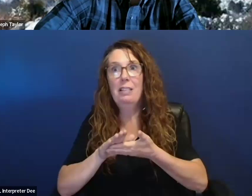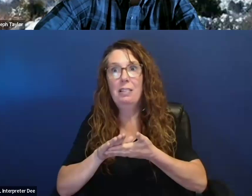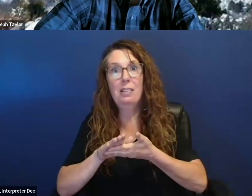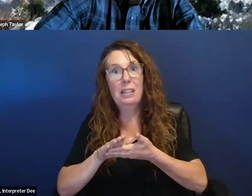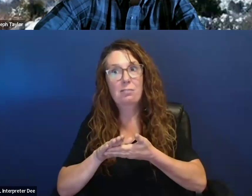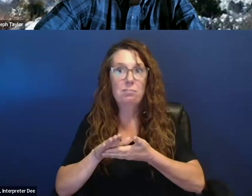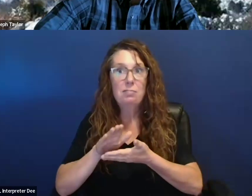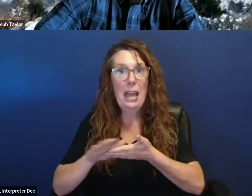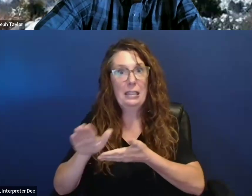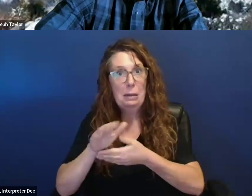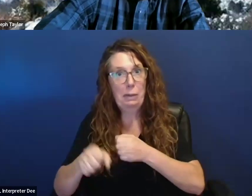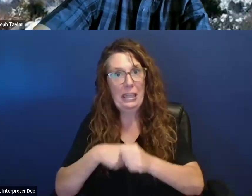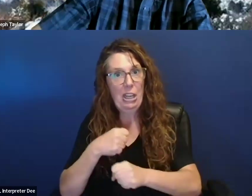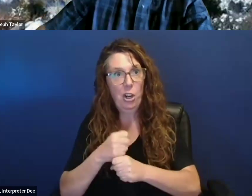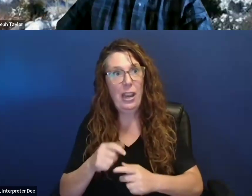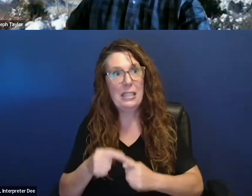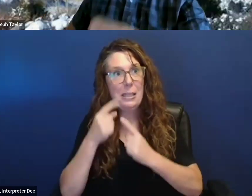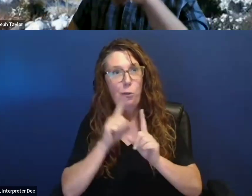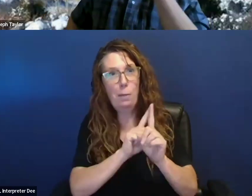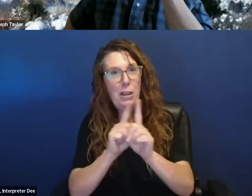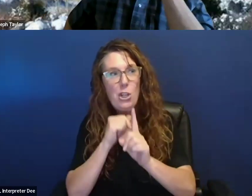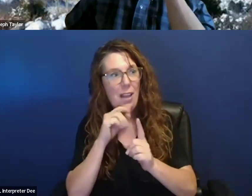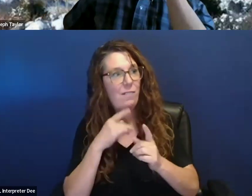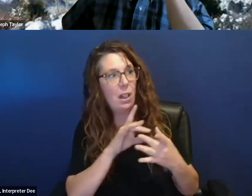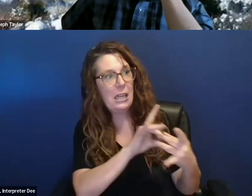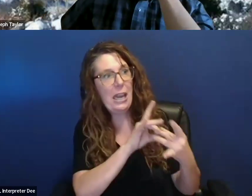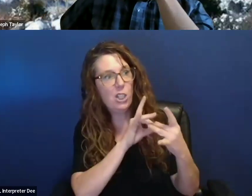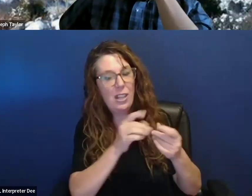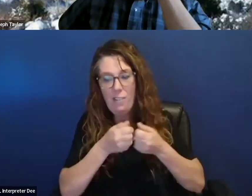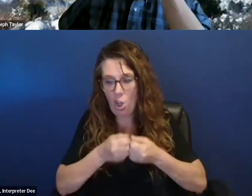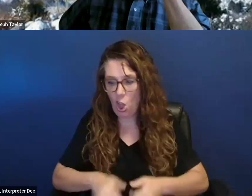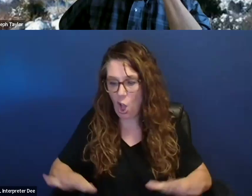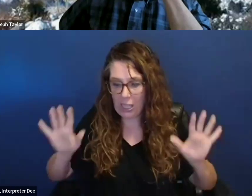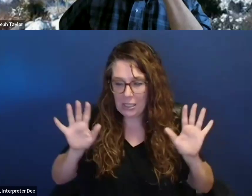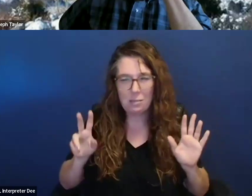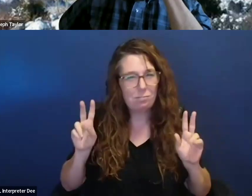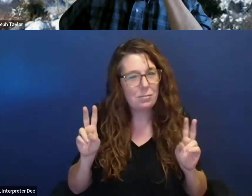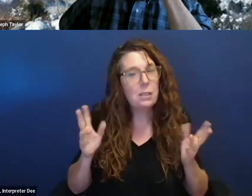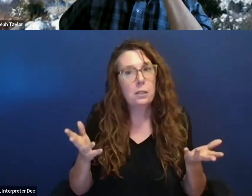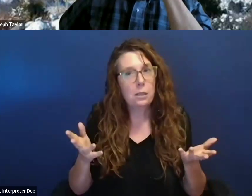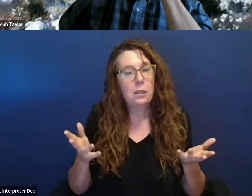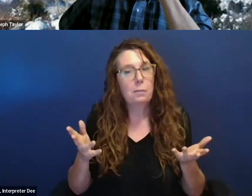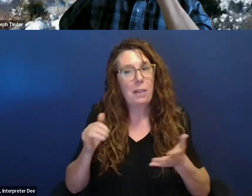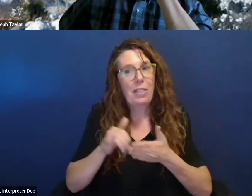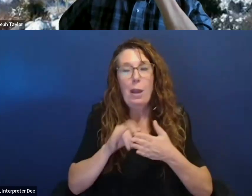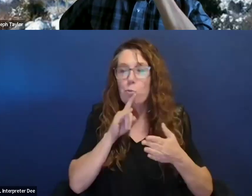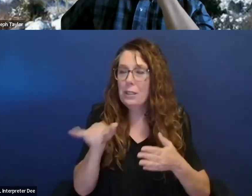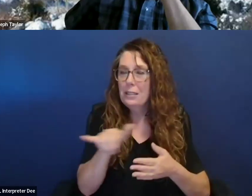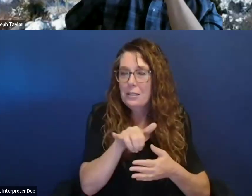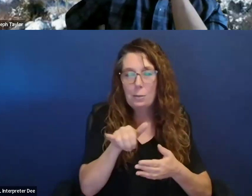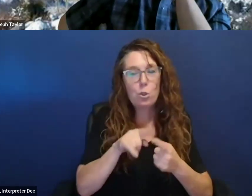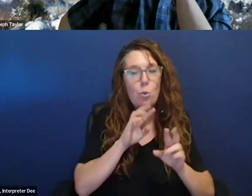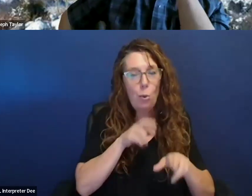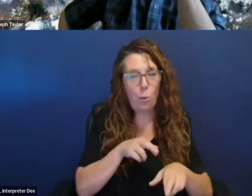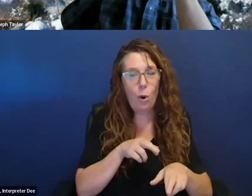year, other than their mentor, they didn't really feel that connection and they were lost. And so it resonates exactly with the report that you were